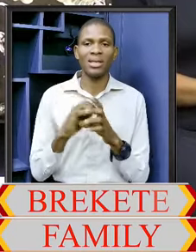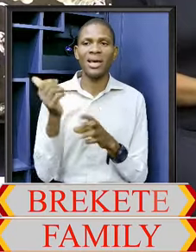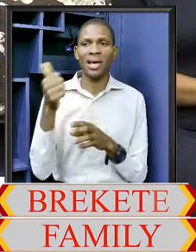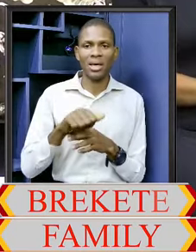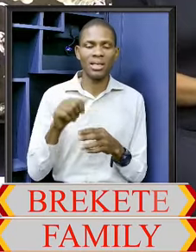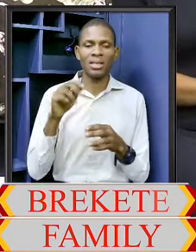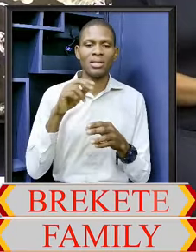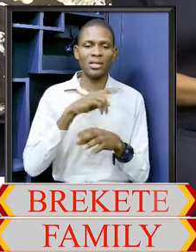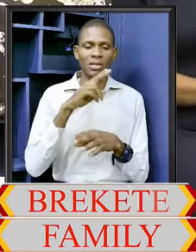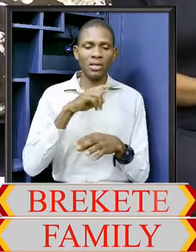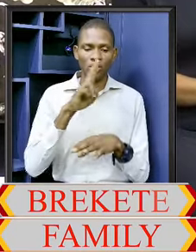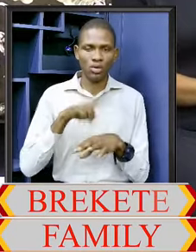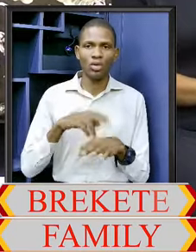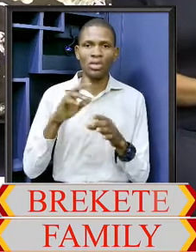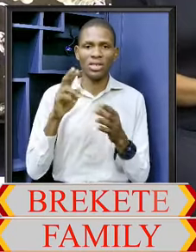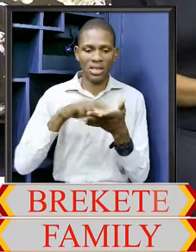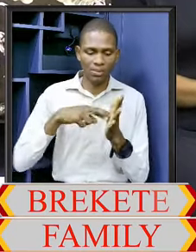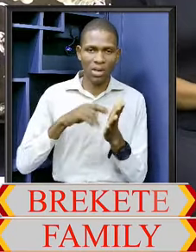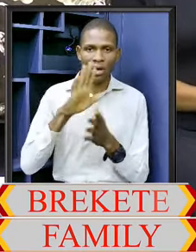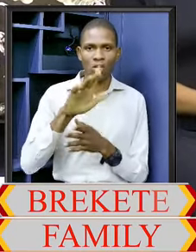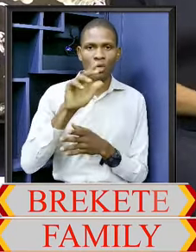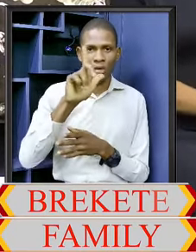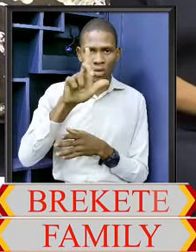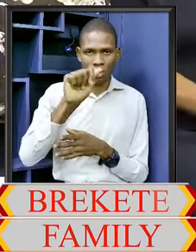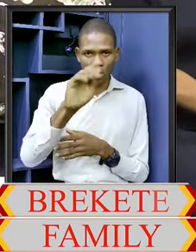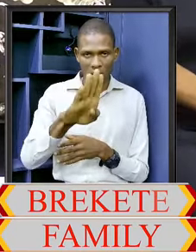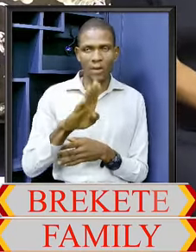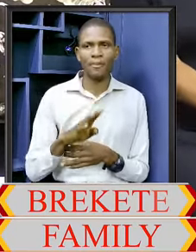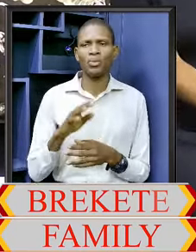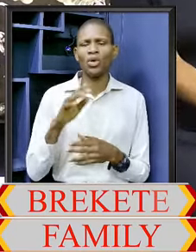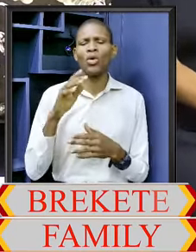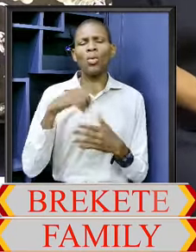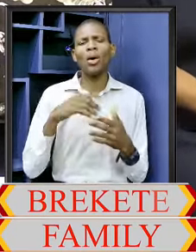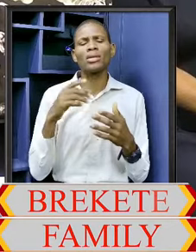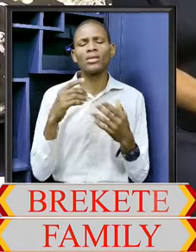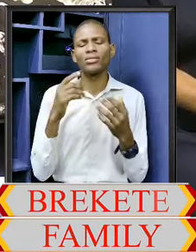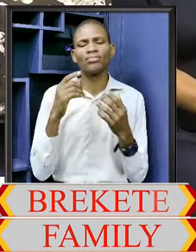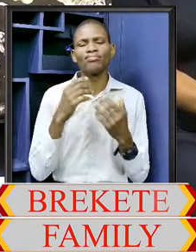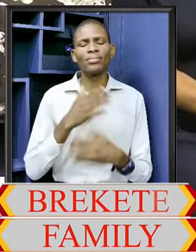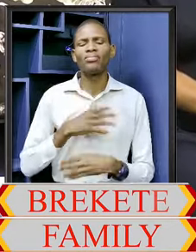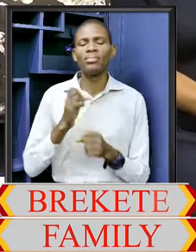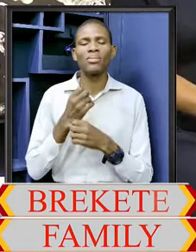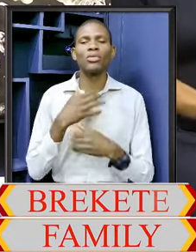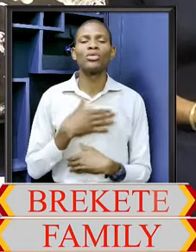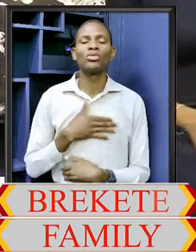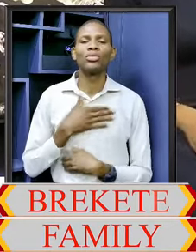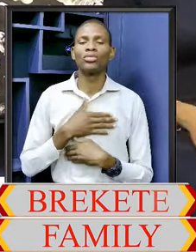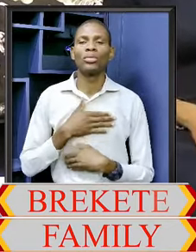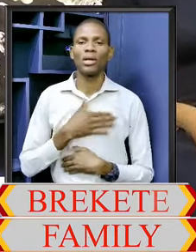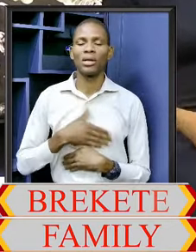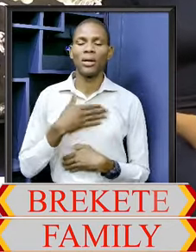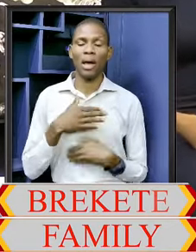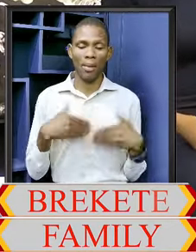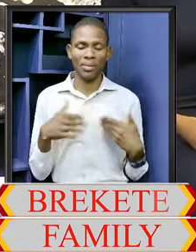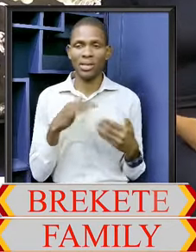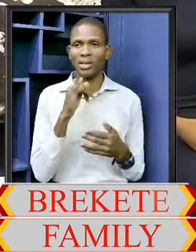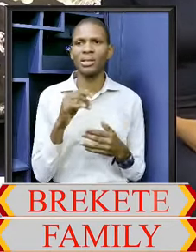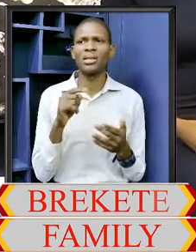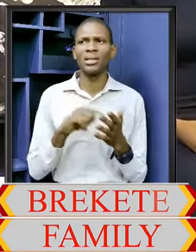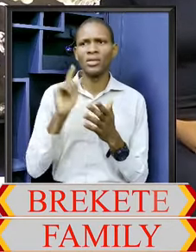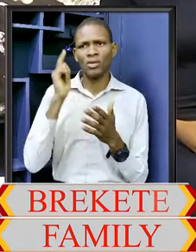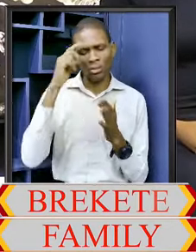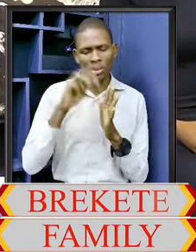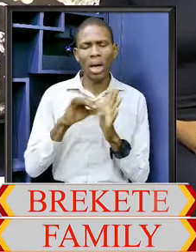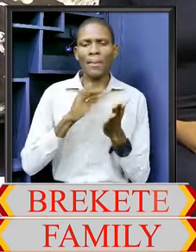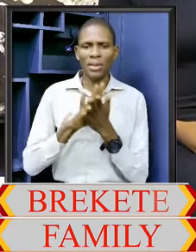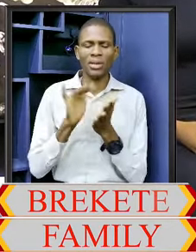go repair the lab. You know what thing make me my belly sweet? This government, I believe, say they